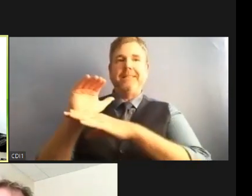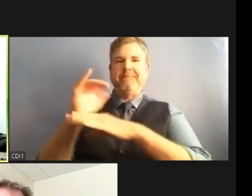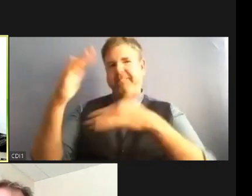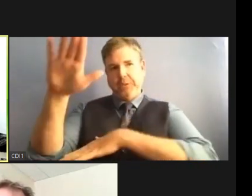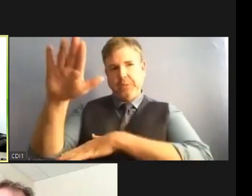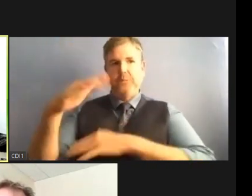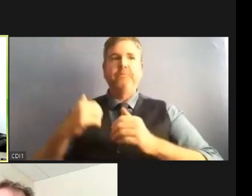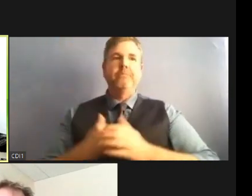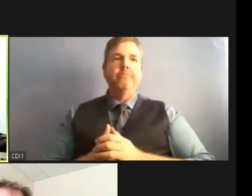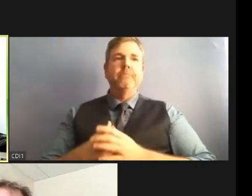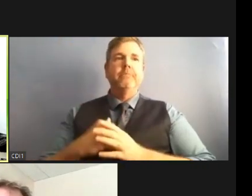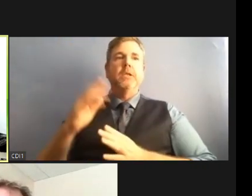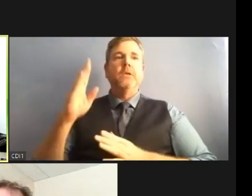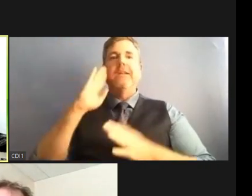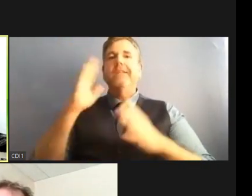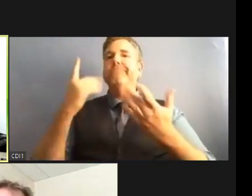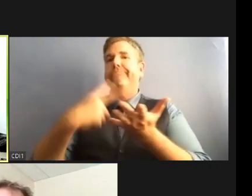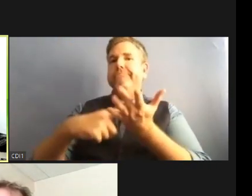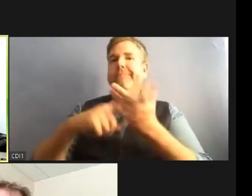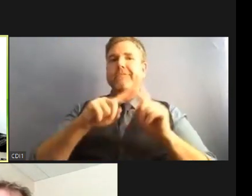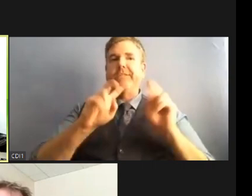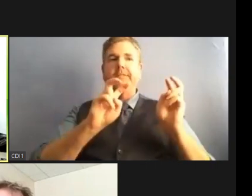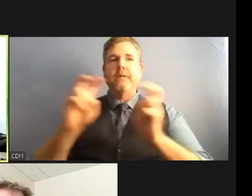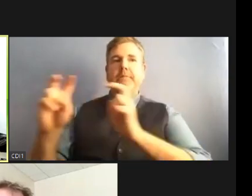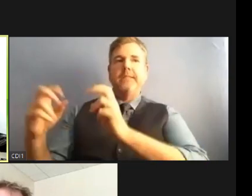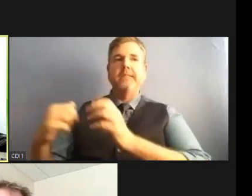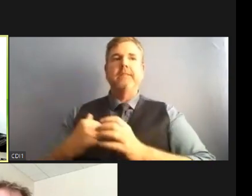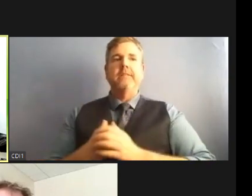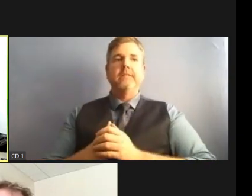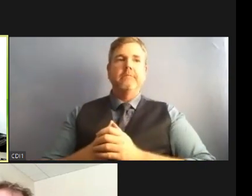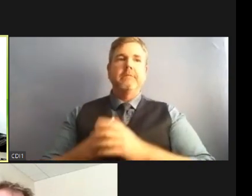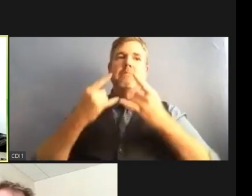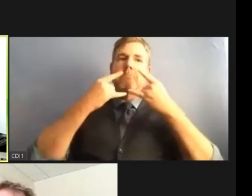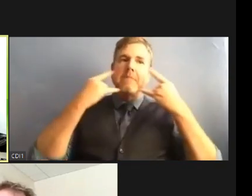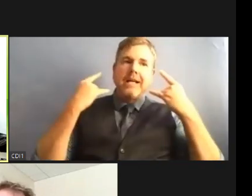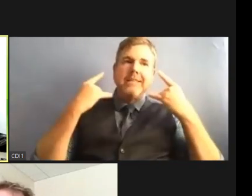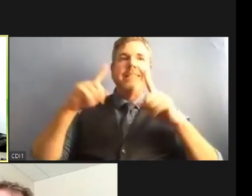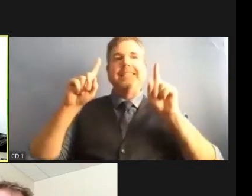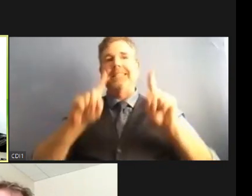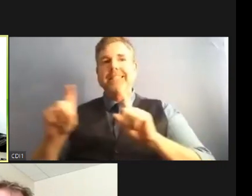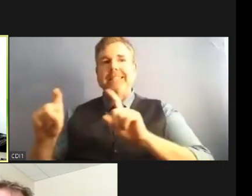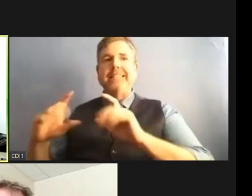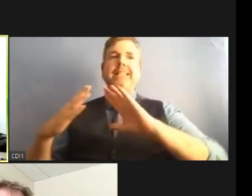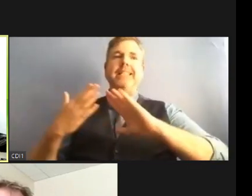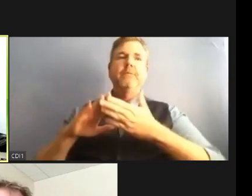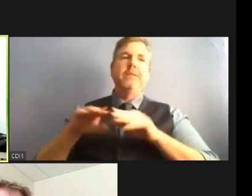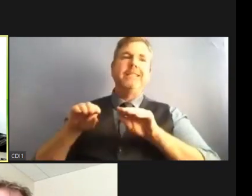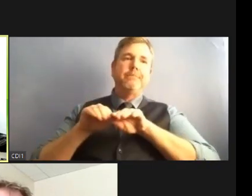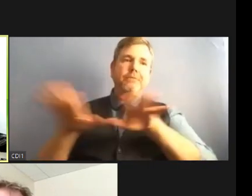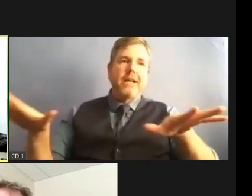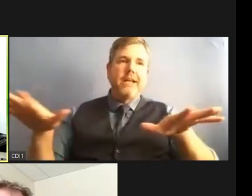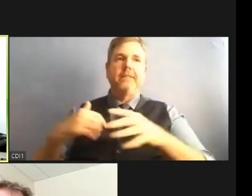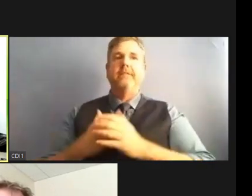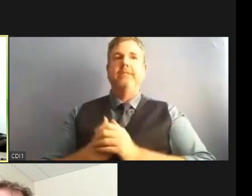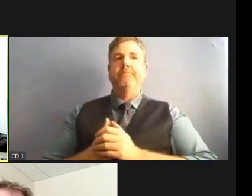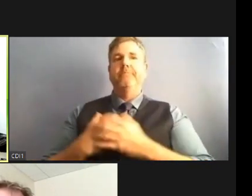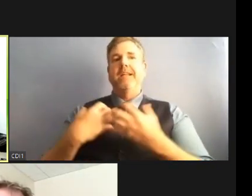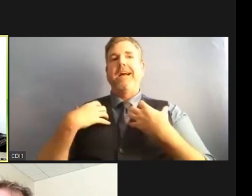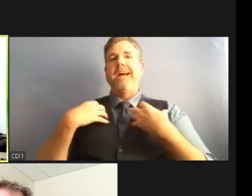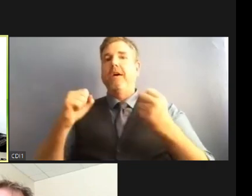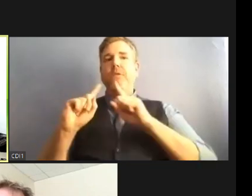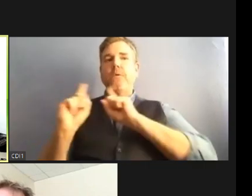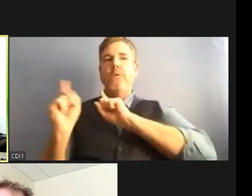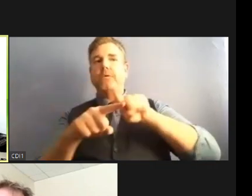from masks to testing to community spread and health order enforcement and everything in between.